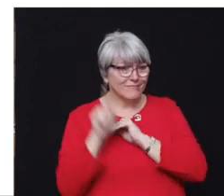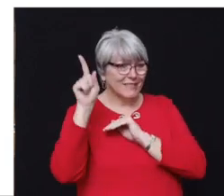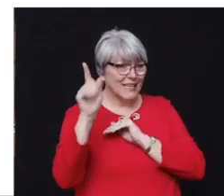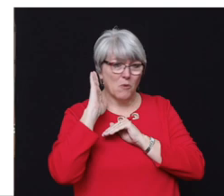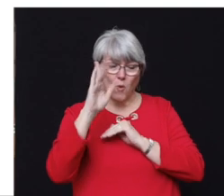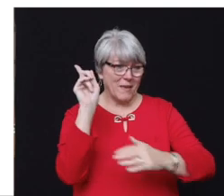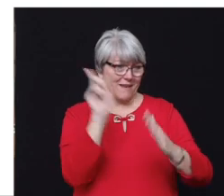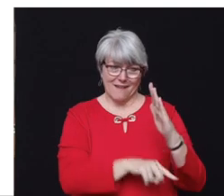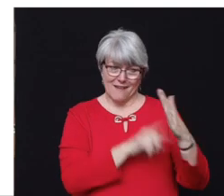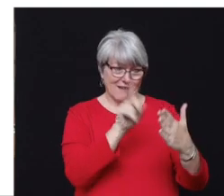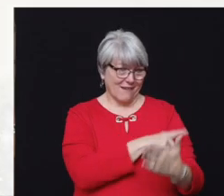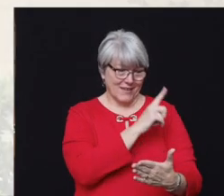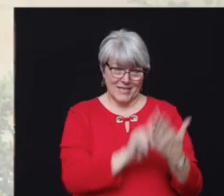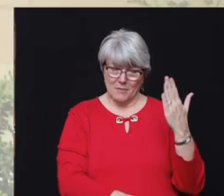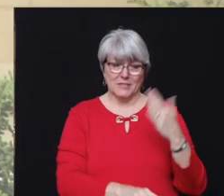will be condemned."